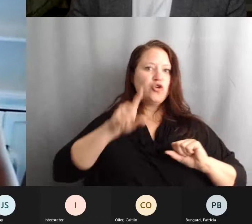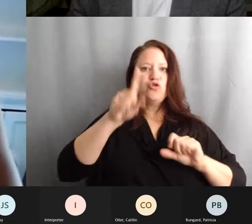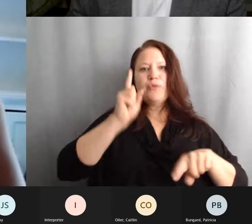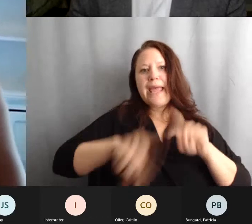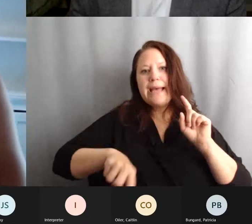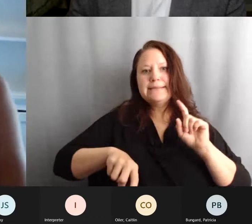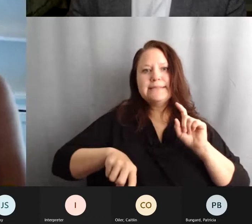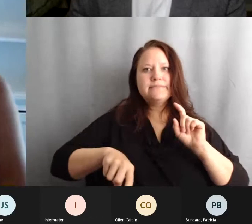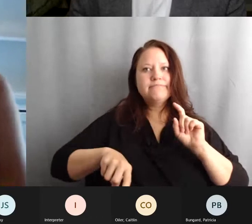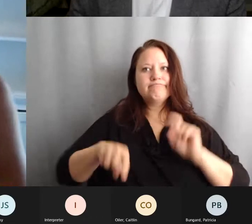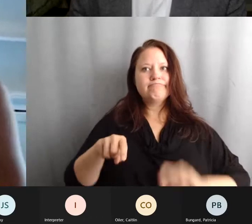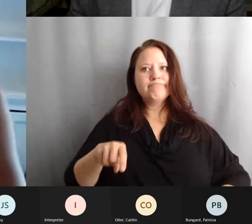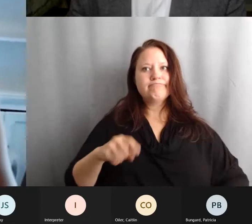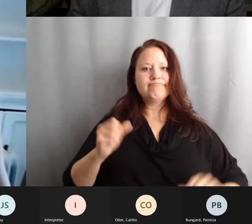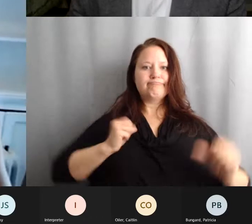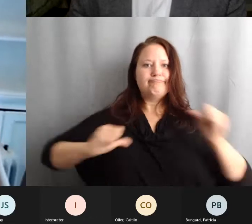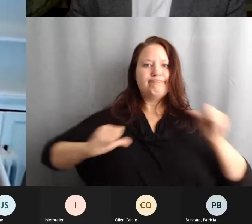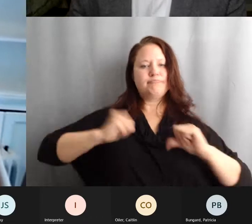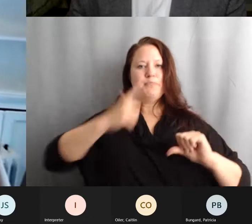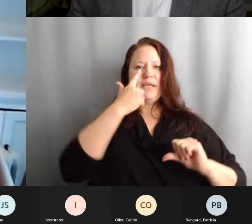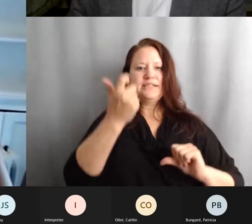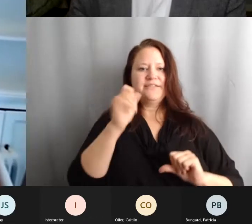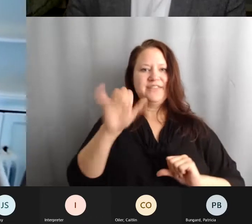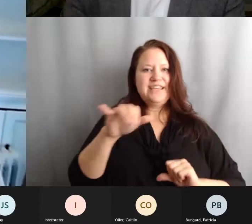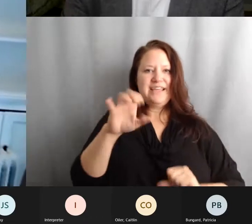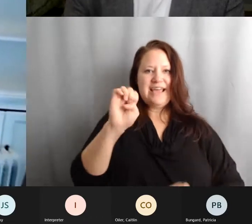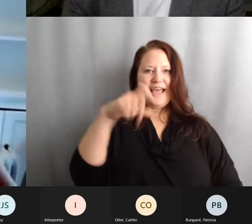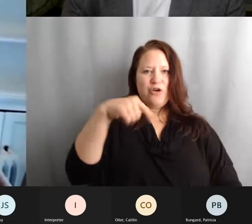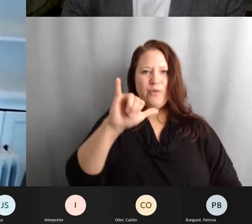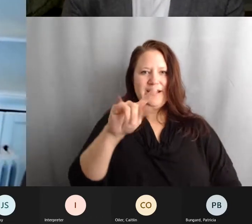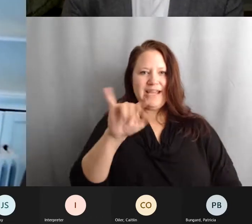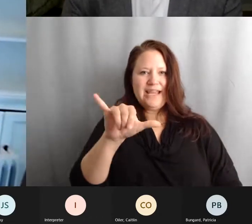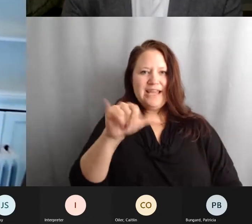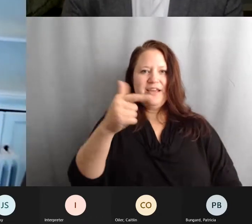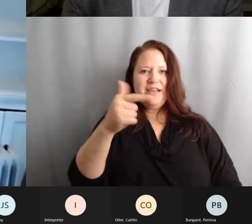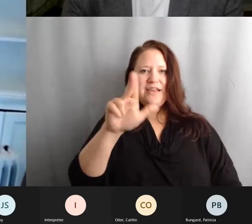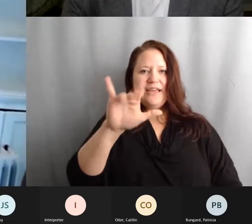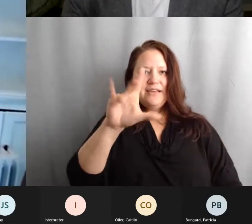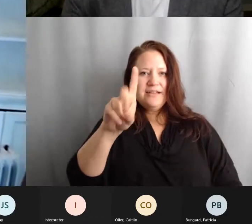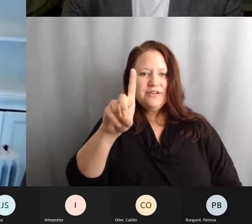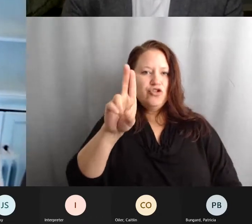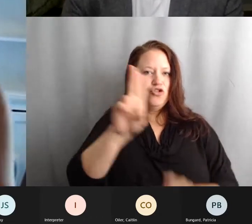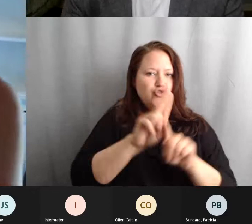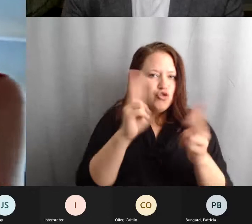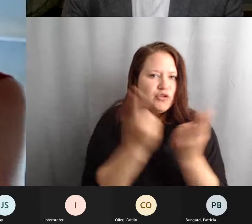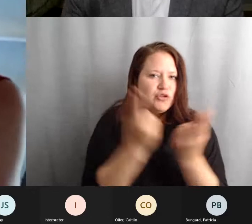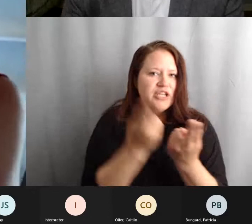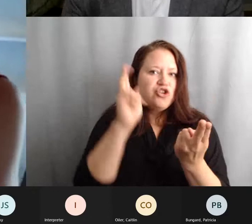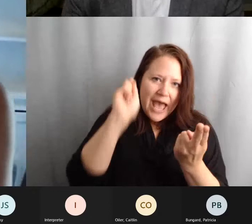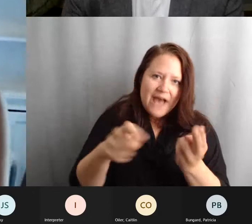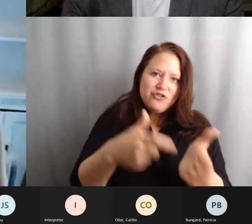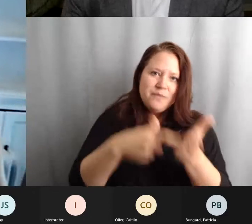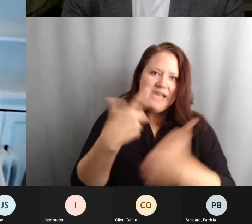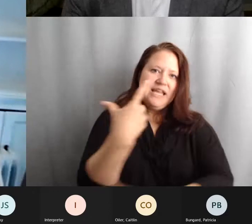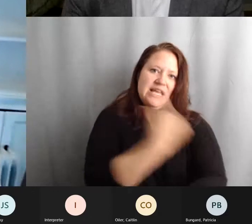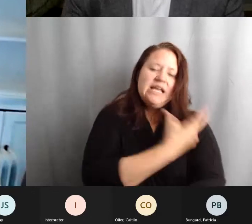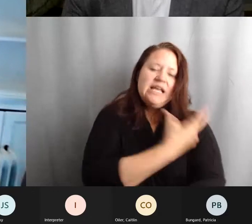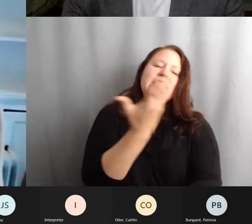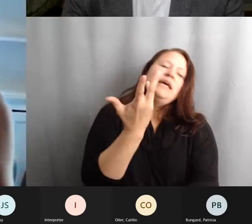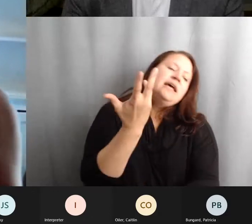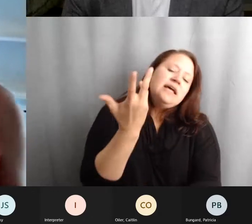in because of the Actors Equity Guild union that you have to be vaccinated. So in that case, it's for a